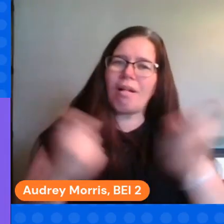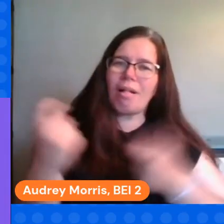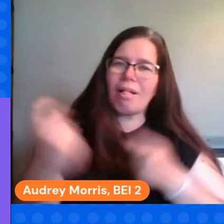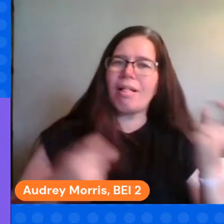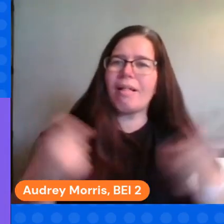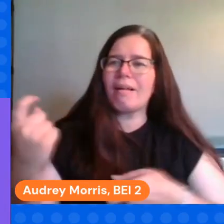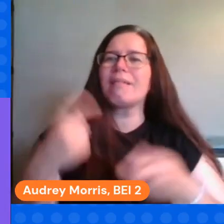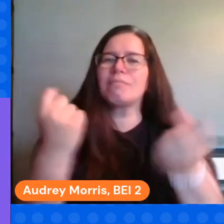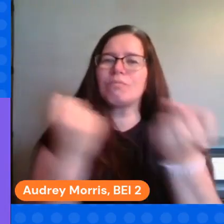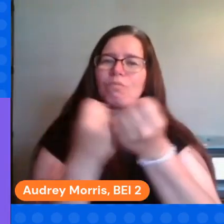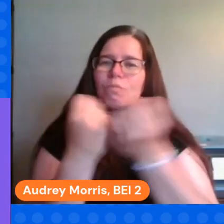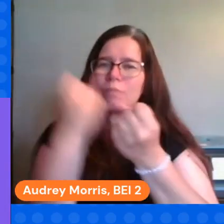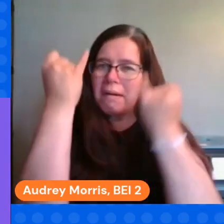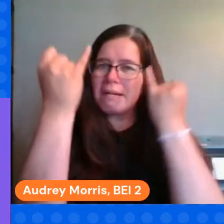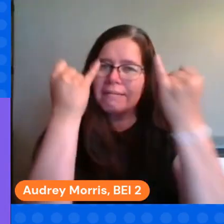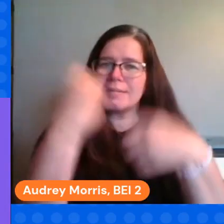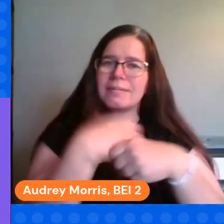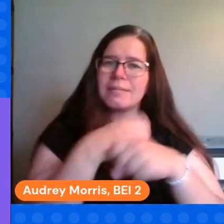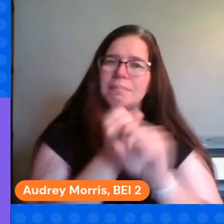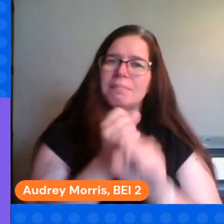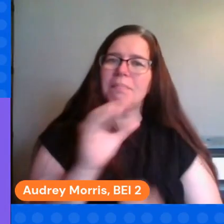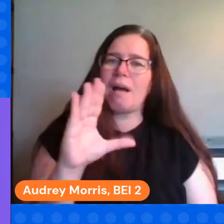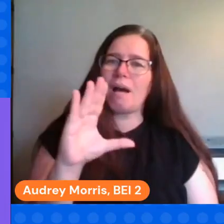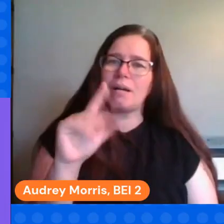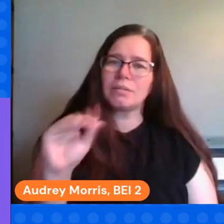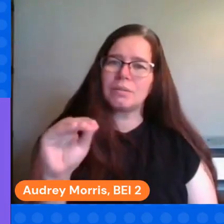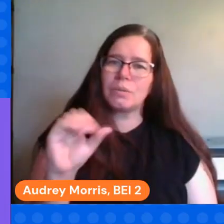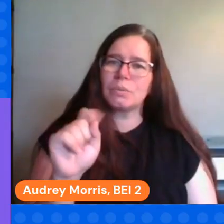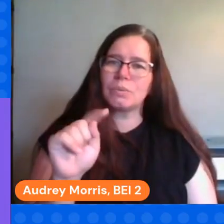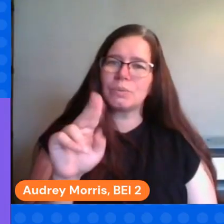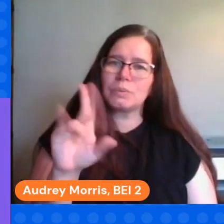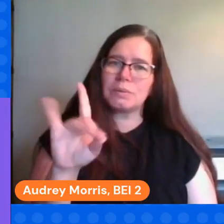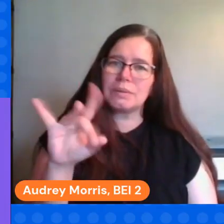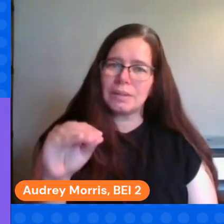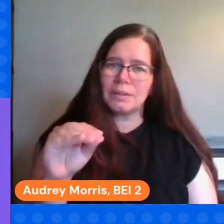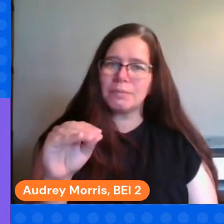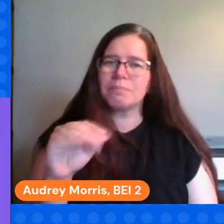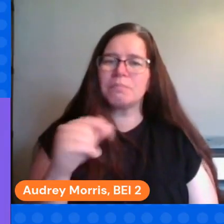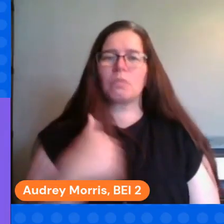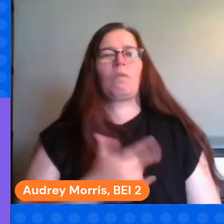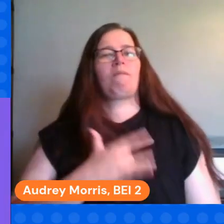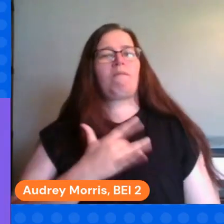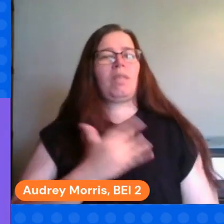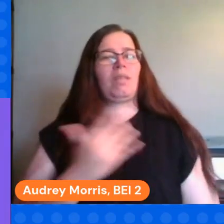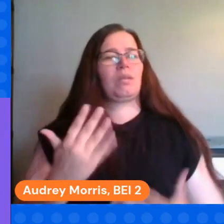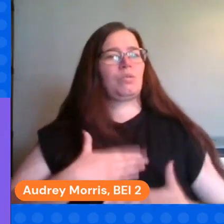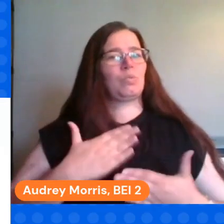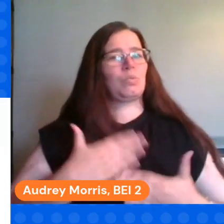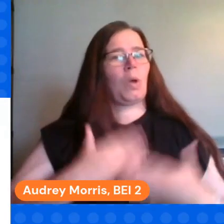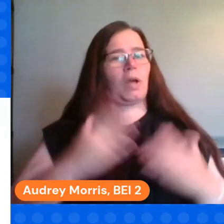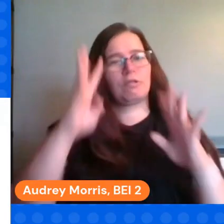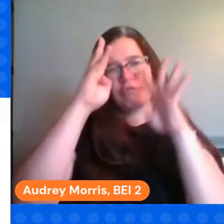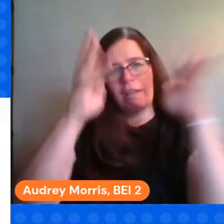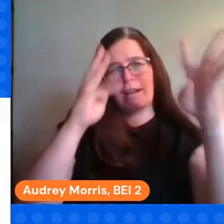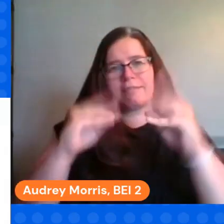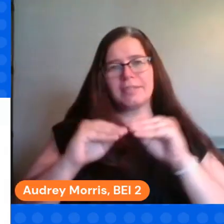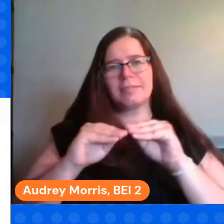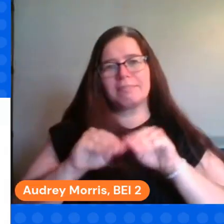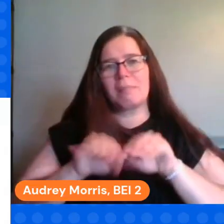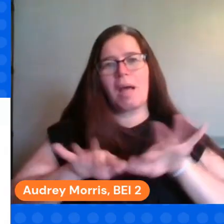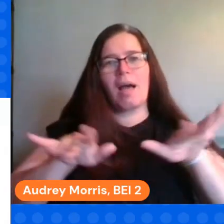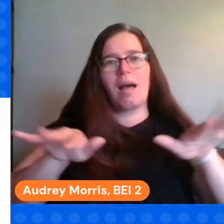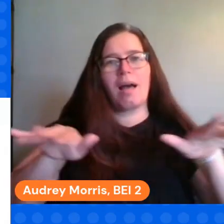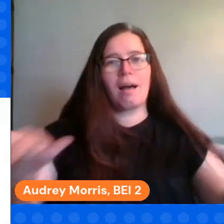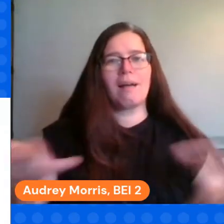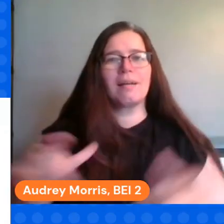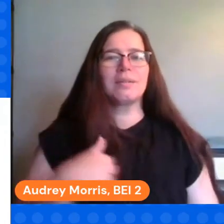shaped OctoStudio, and we feel like that joy and creativity comes out. And again, we're just happy to have